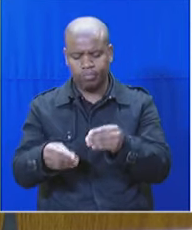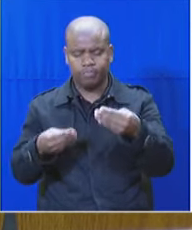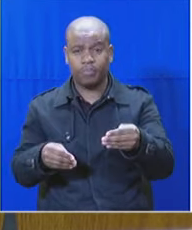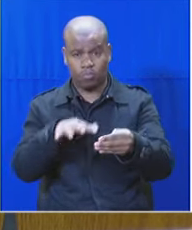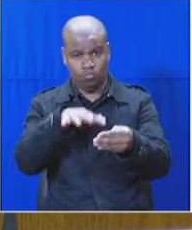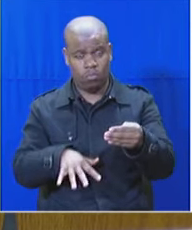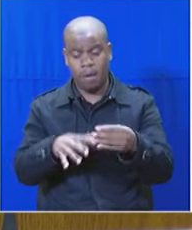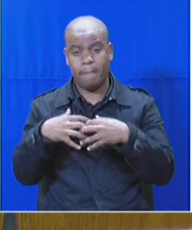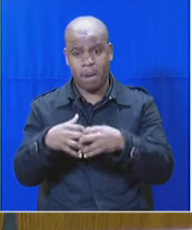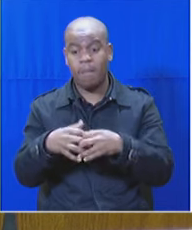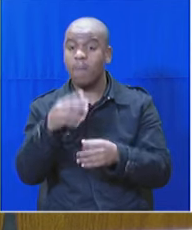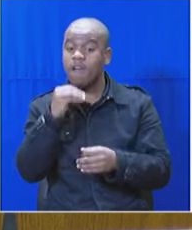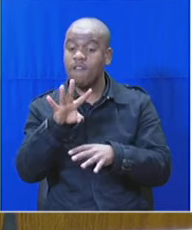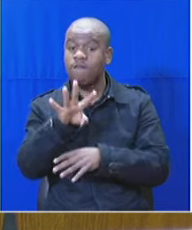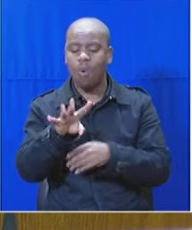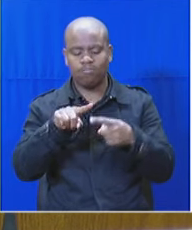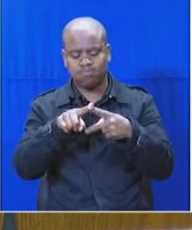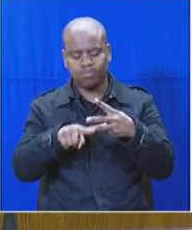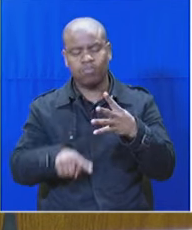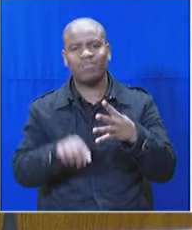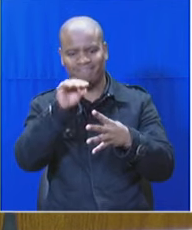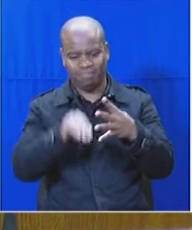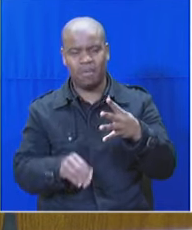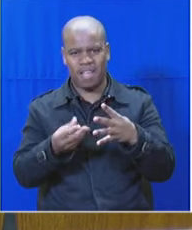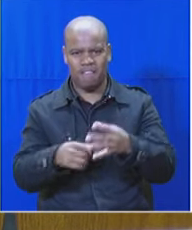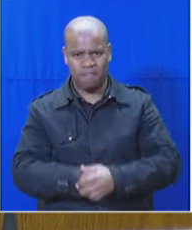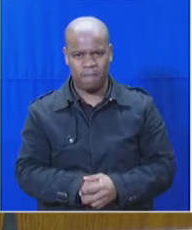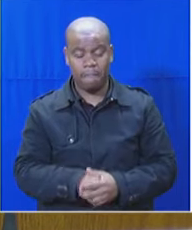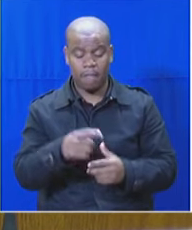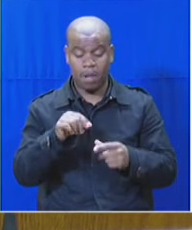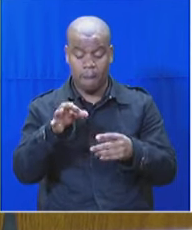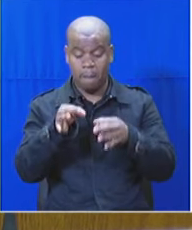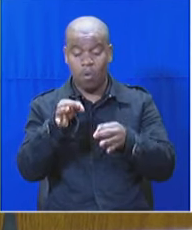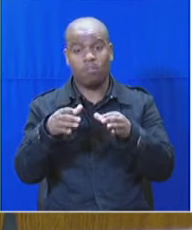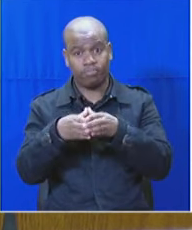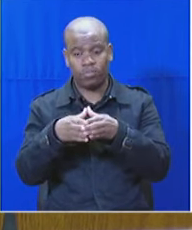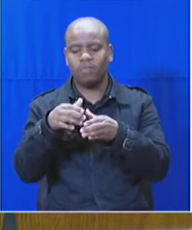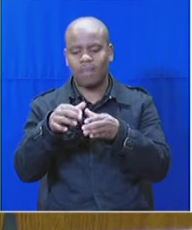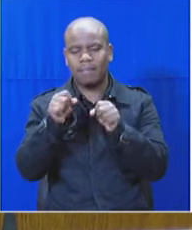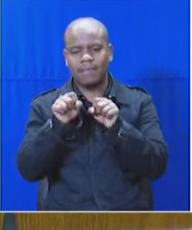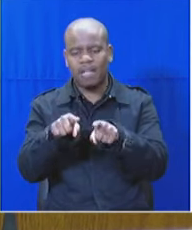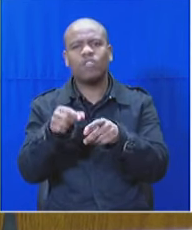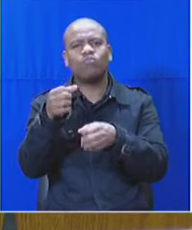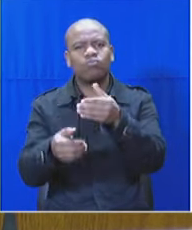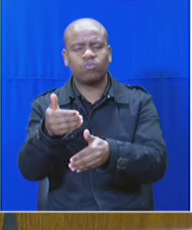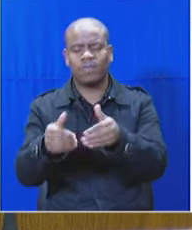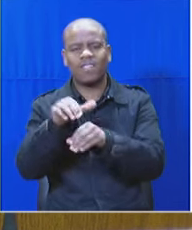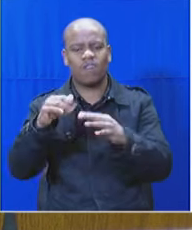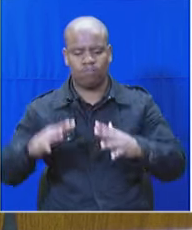for the achievement of the right of all South Africans as a whole, to political and economic self-determination in a united South